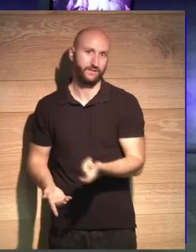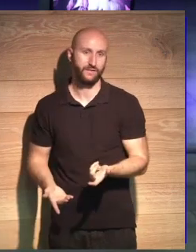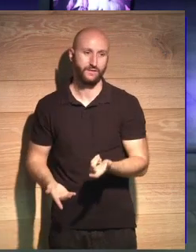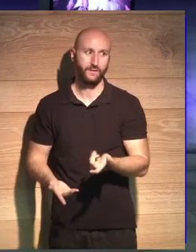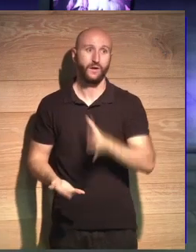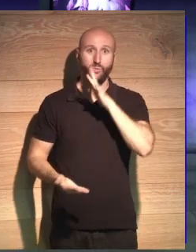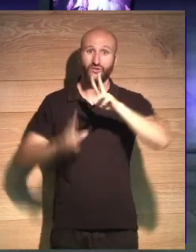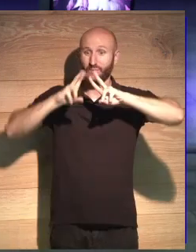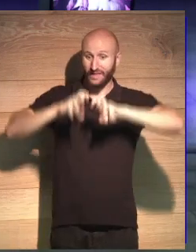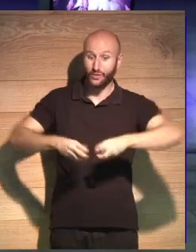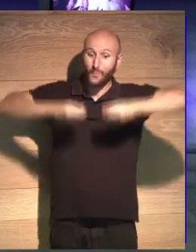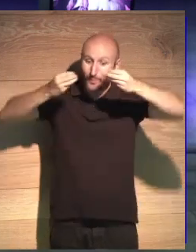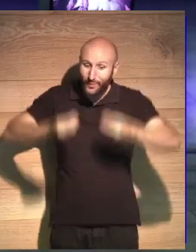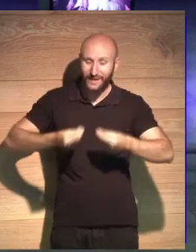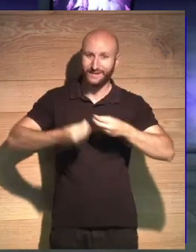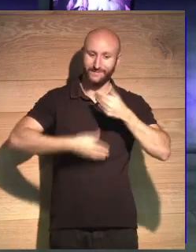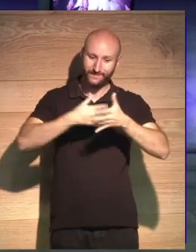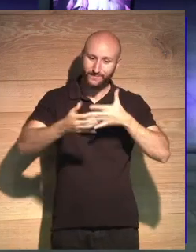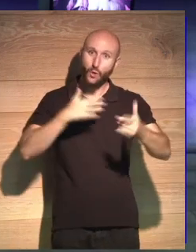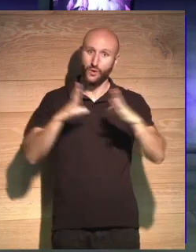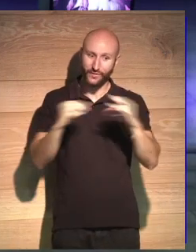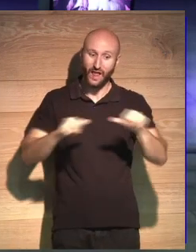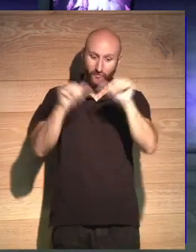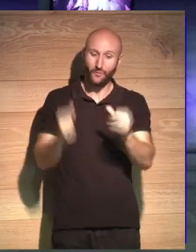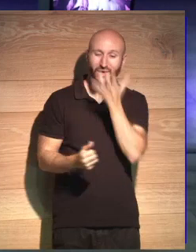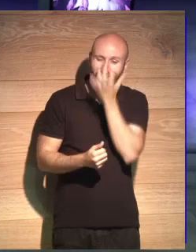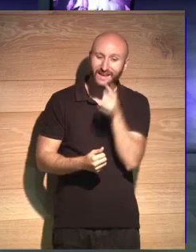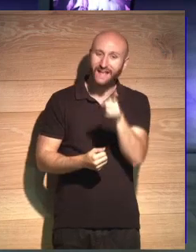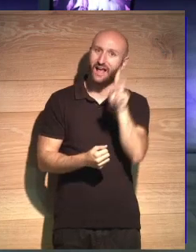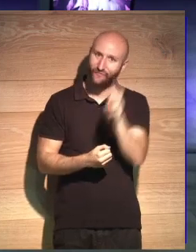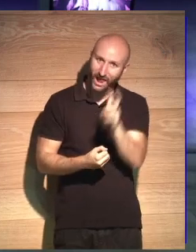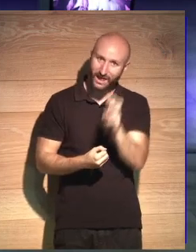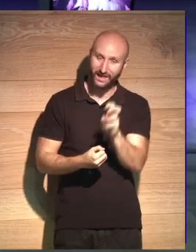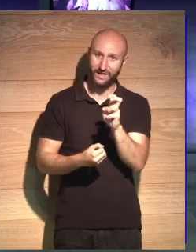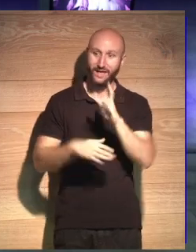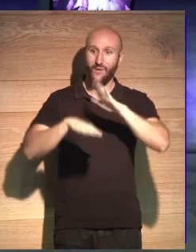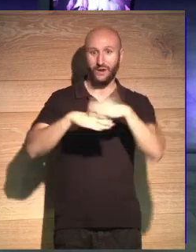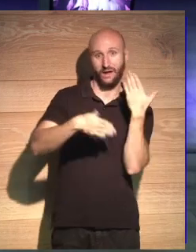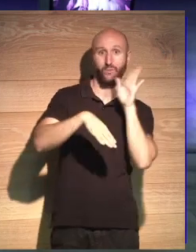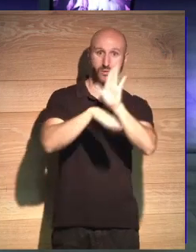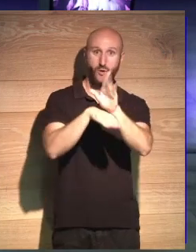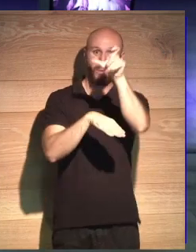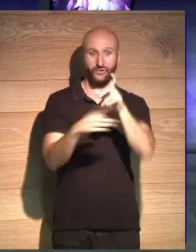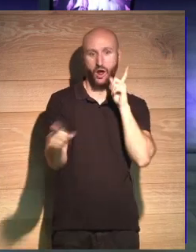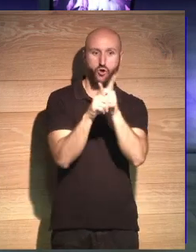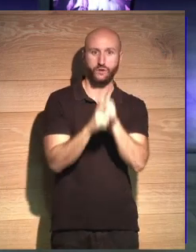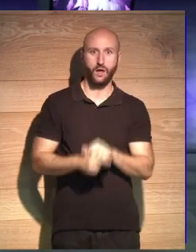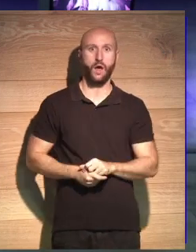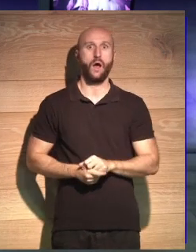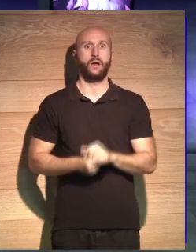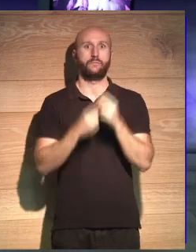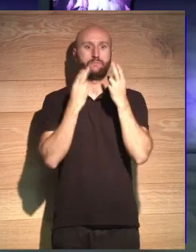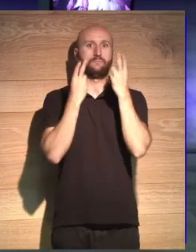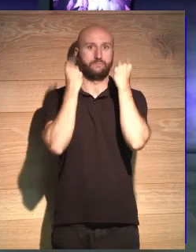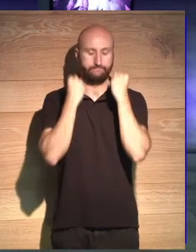talk ill about video games, but only research that is a serious research that is done